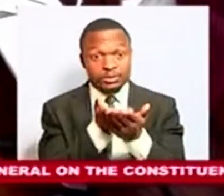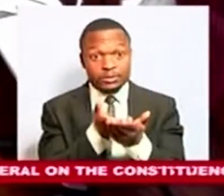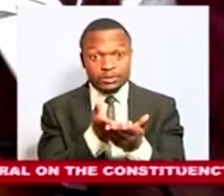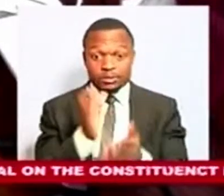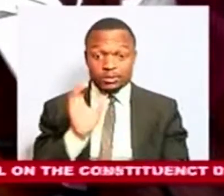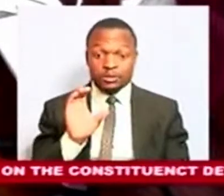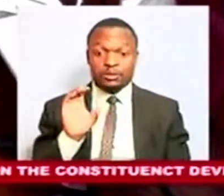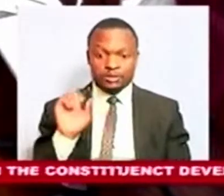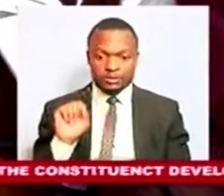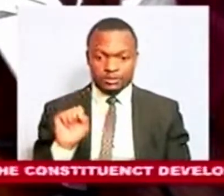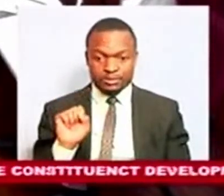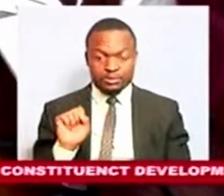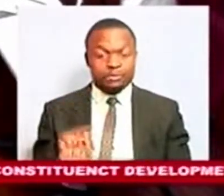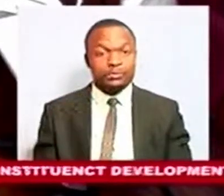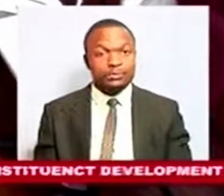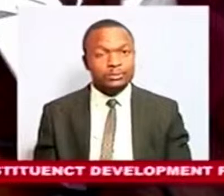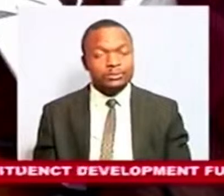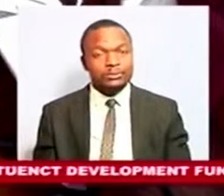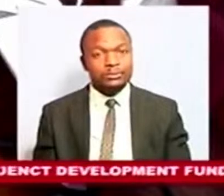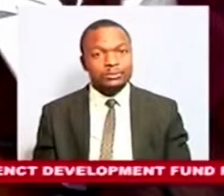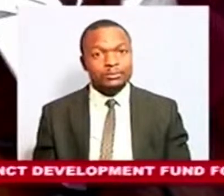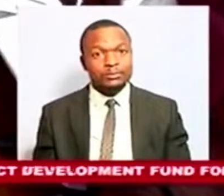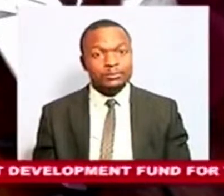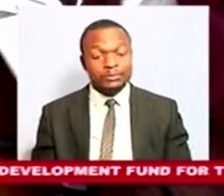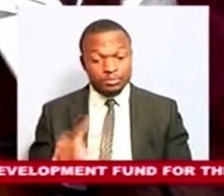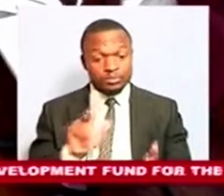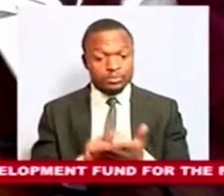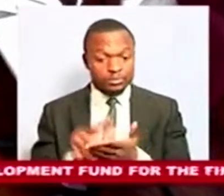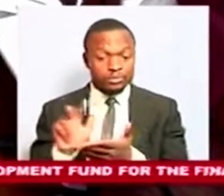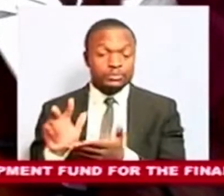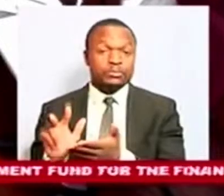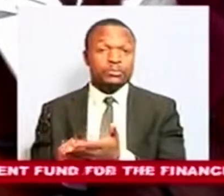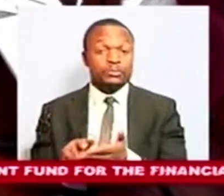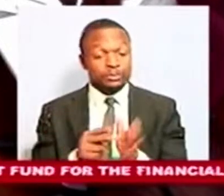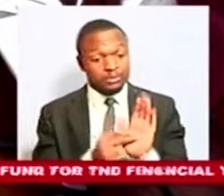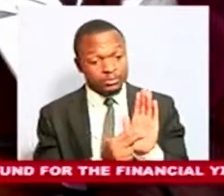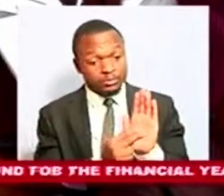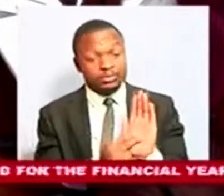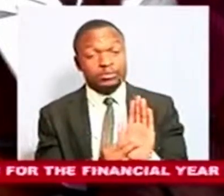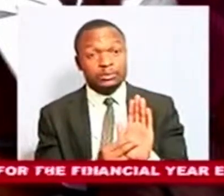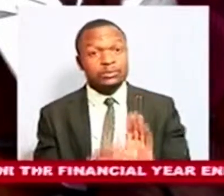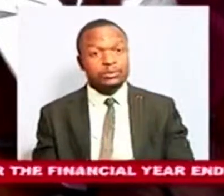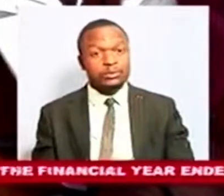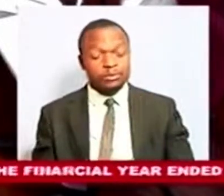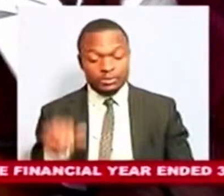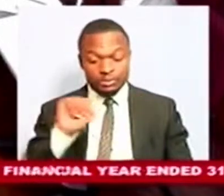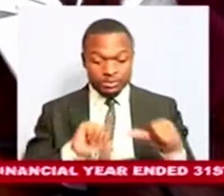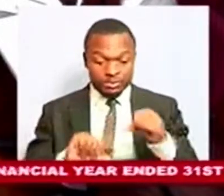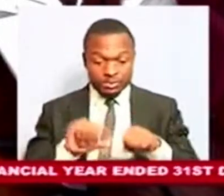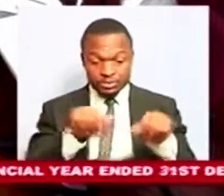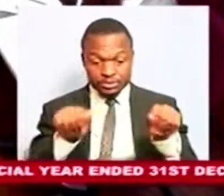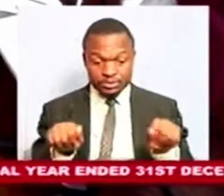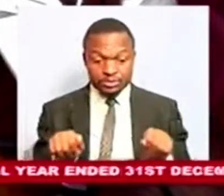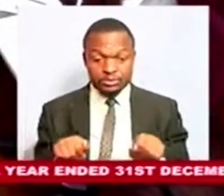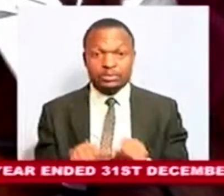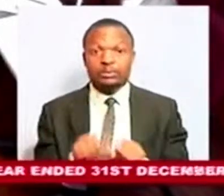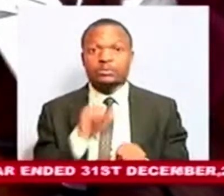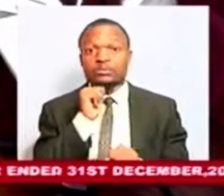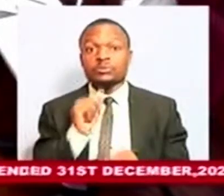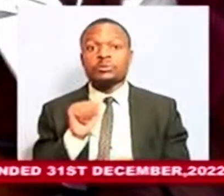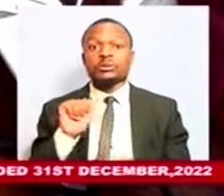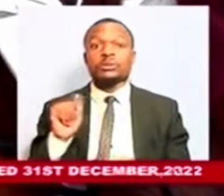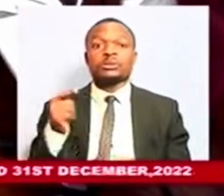CS, in terms of approval, she's indicating that Auditor General instead of Attorney